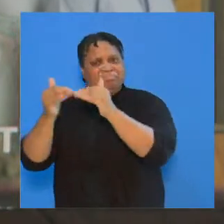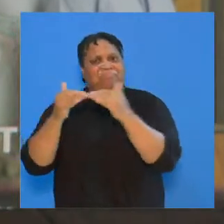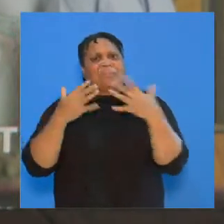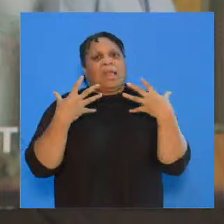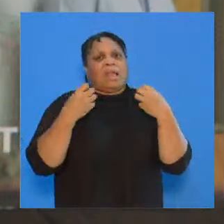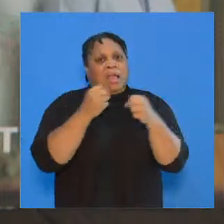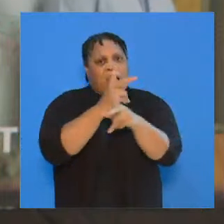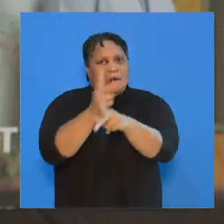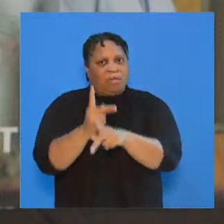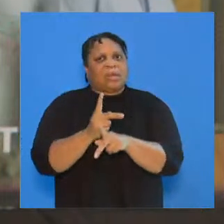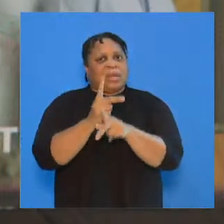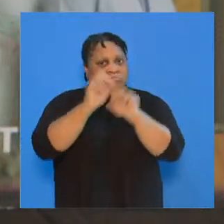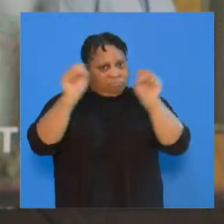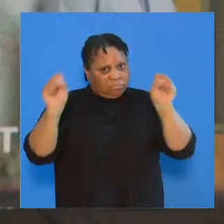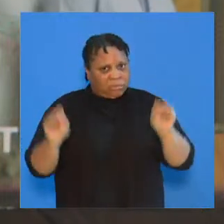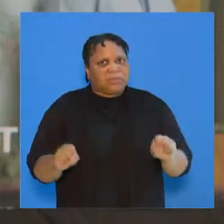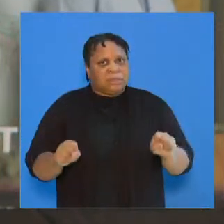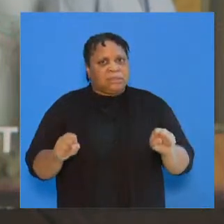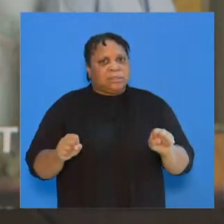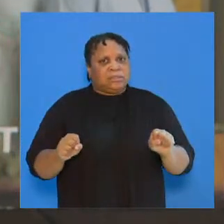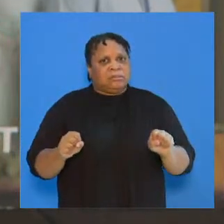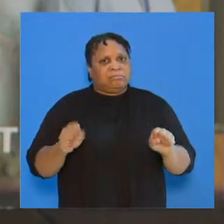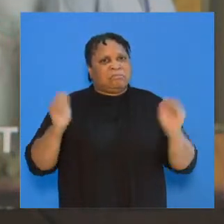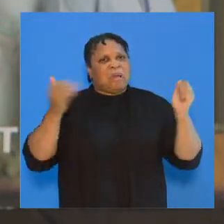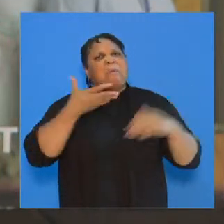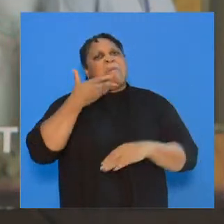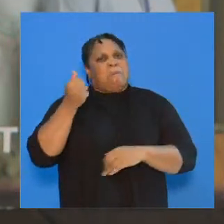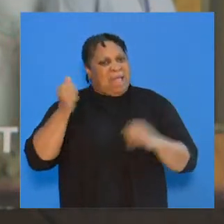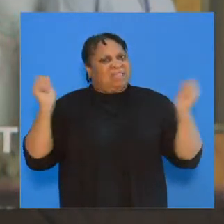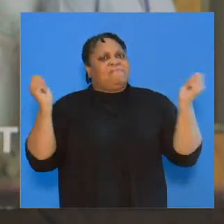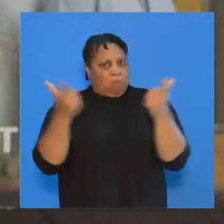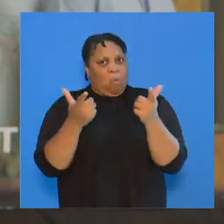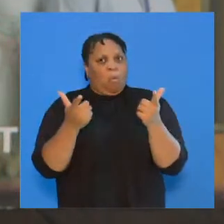for the better of all.